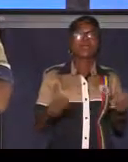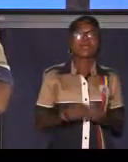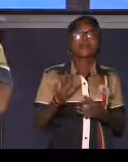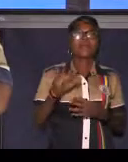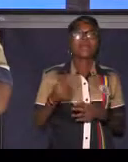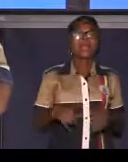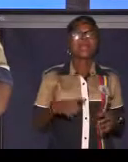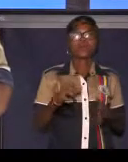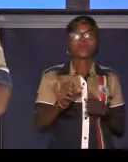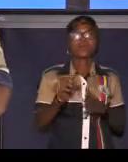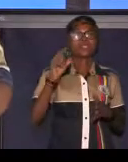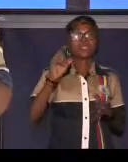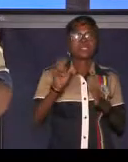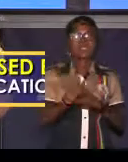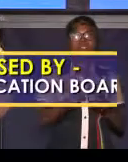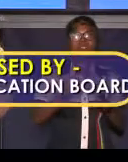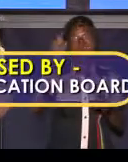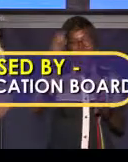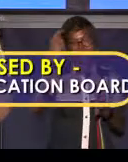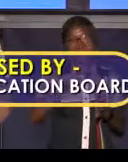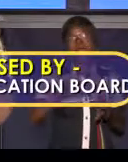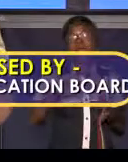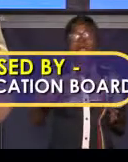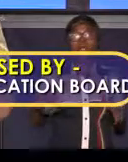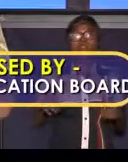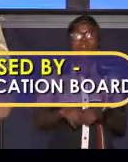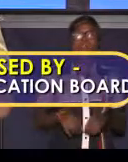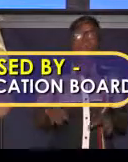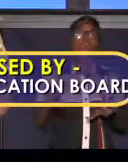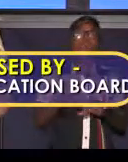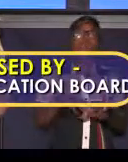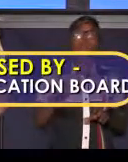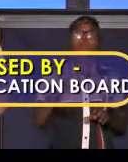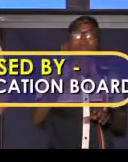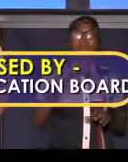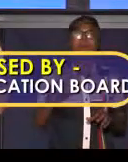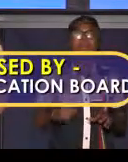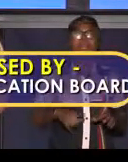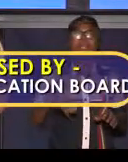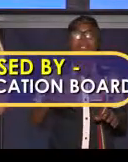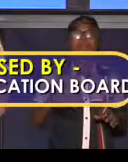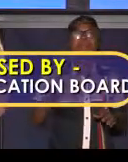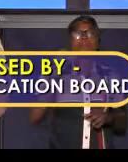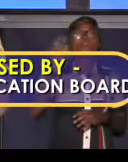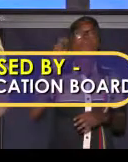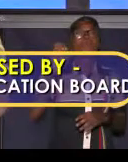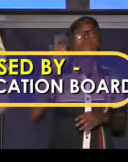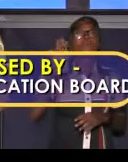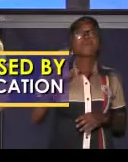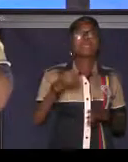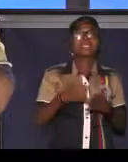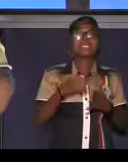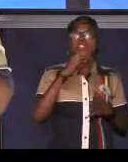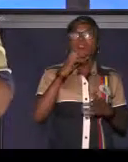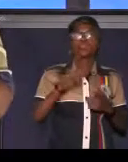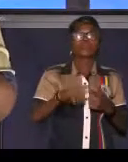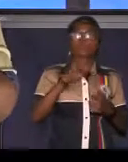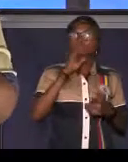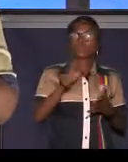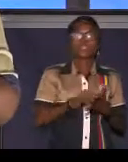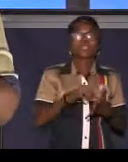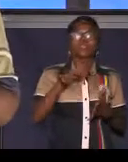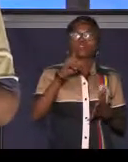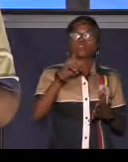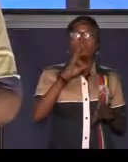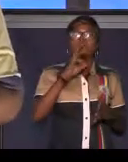organized by the Lagos State Government and packaged by the Lagos State Universal Basic Education Board, LASUBEB. It is to ensure that you